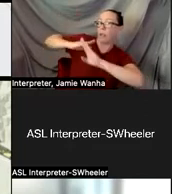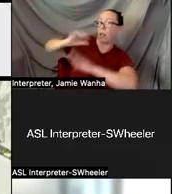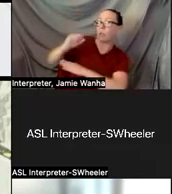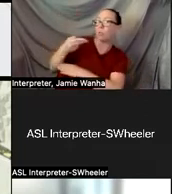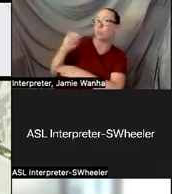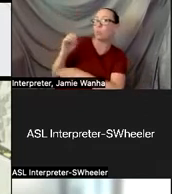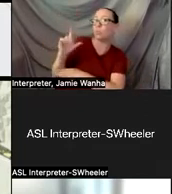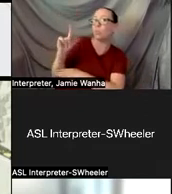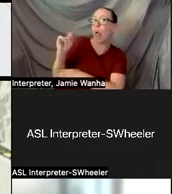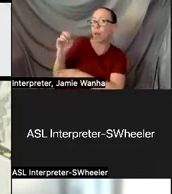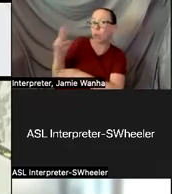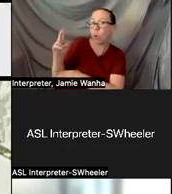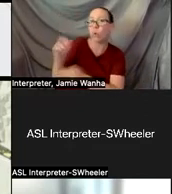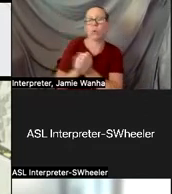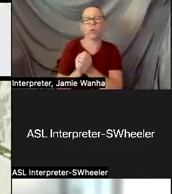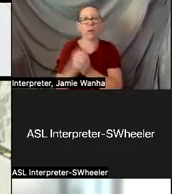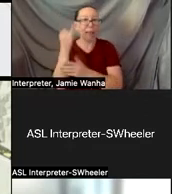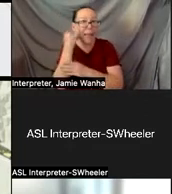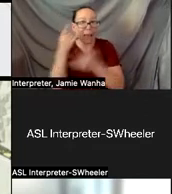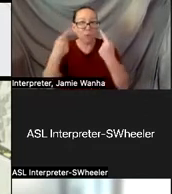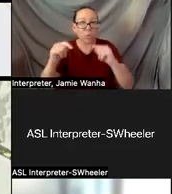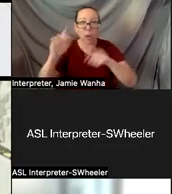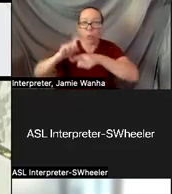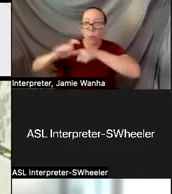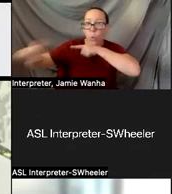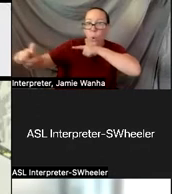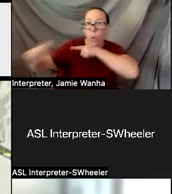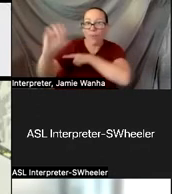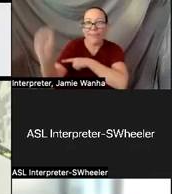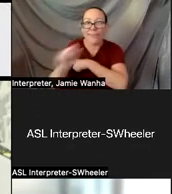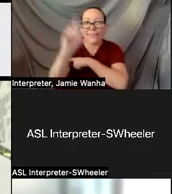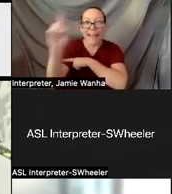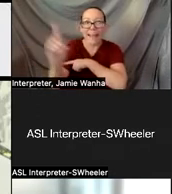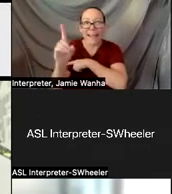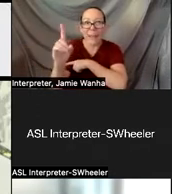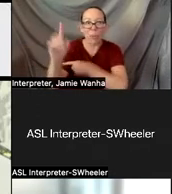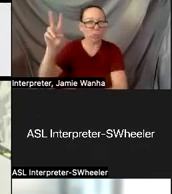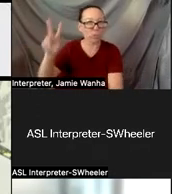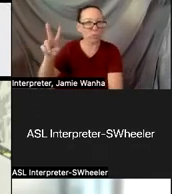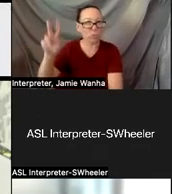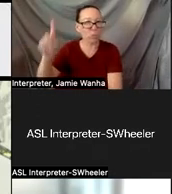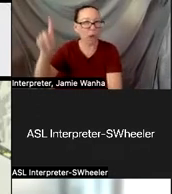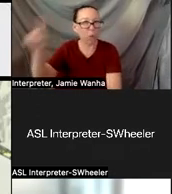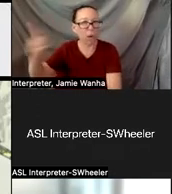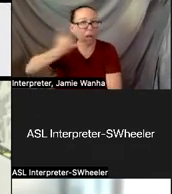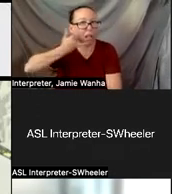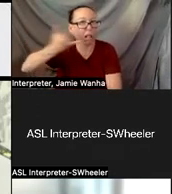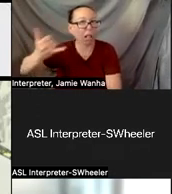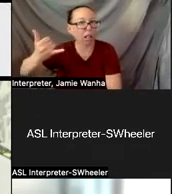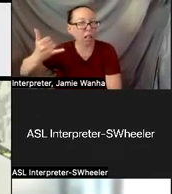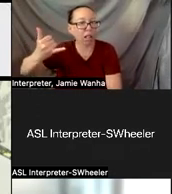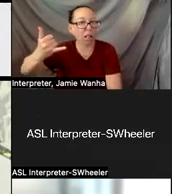If you're trying to call the San Diego County info line 211, of course, after a disaster,